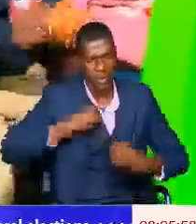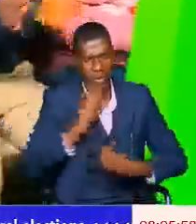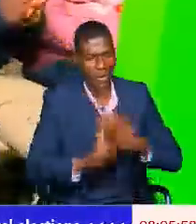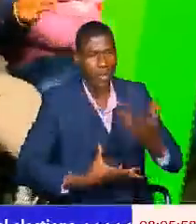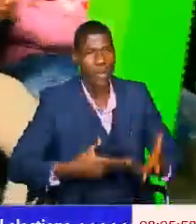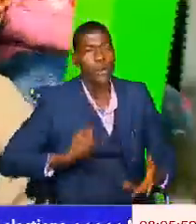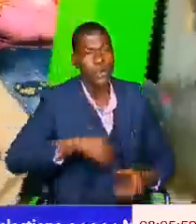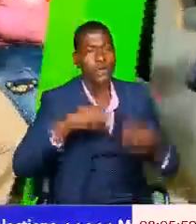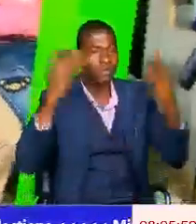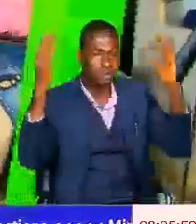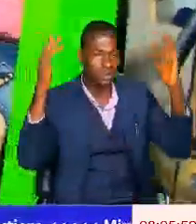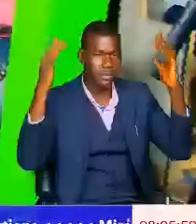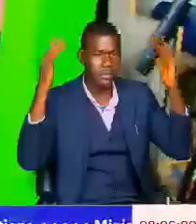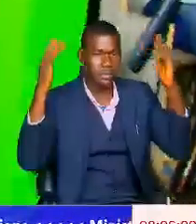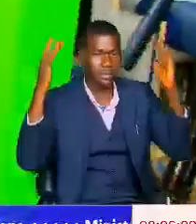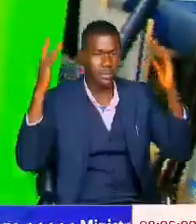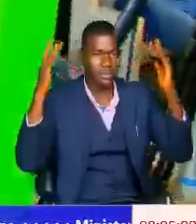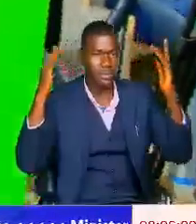that.